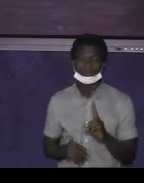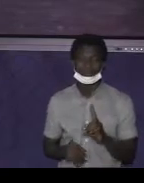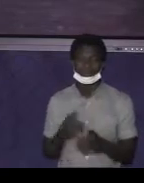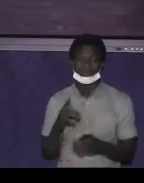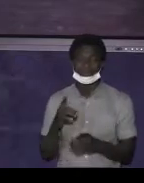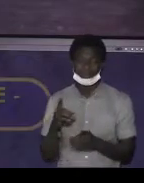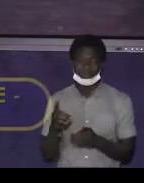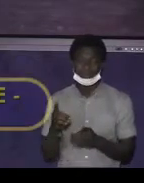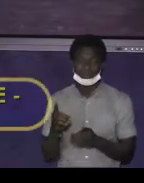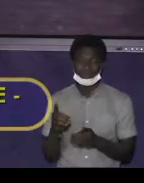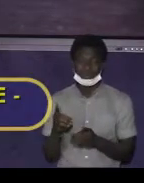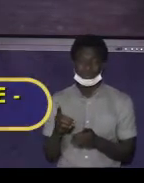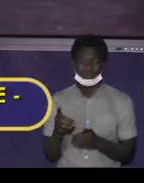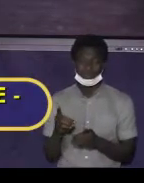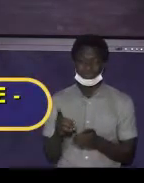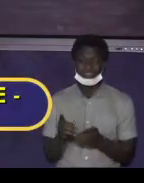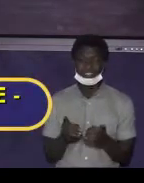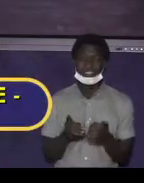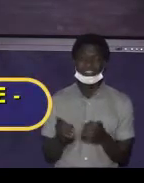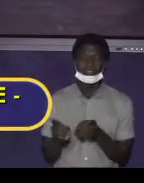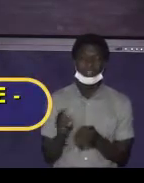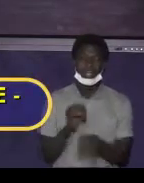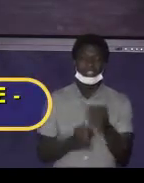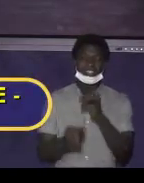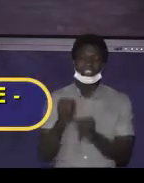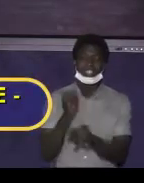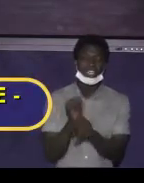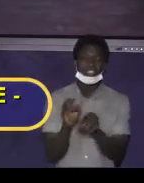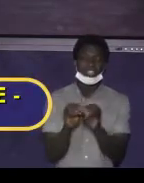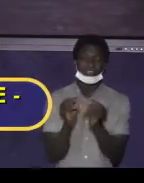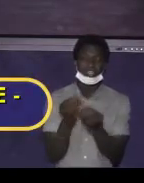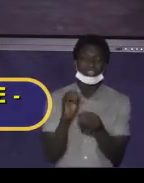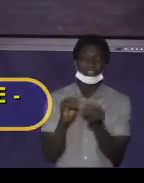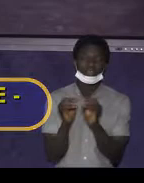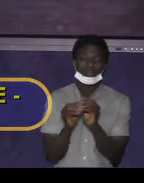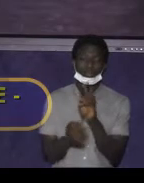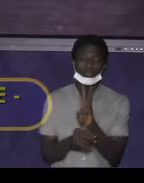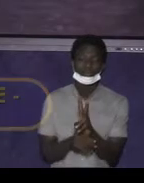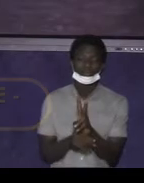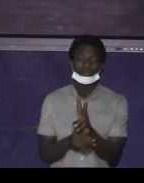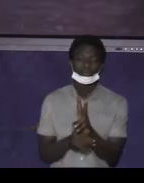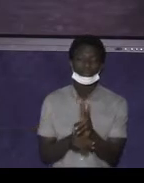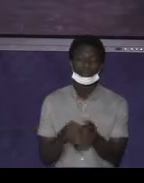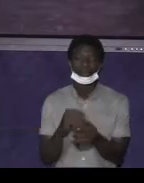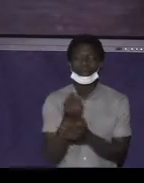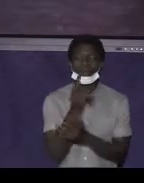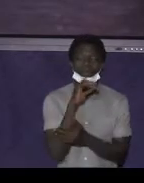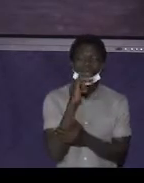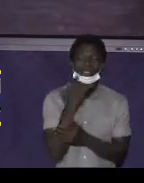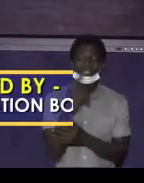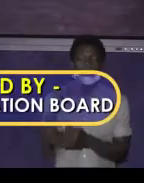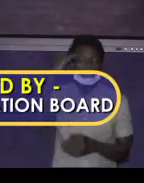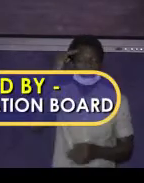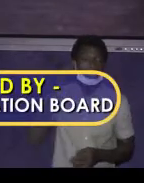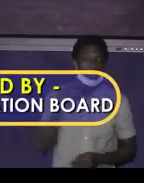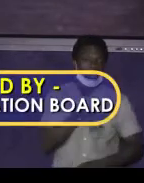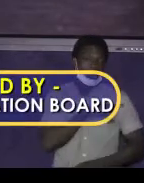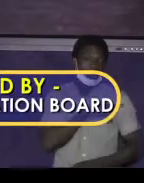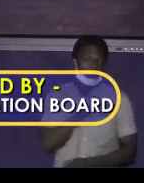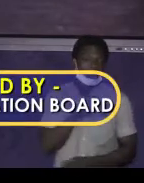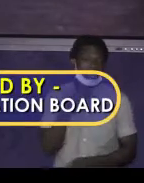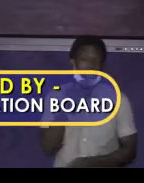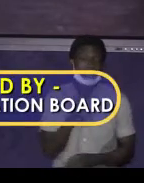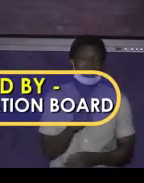define international organizations. Question number two, where is the headquarters